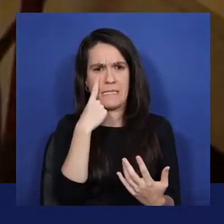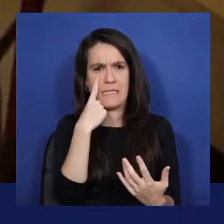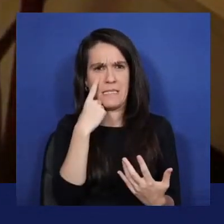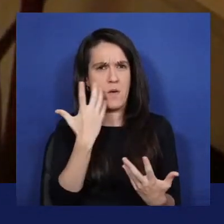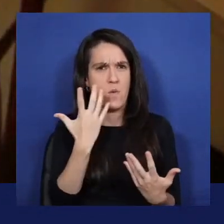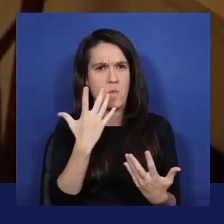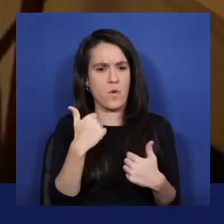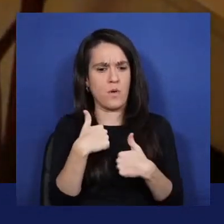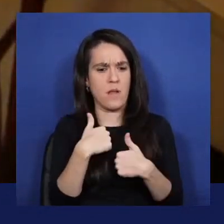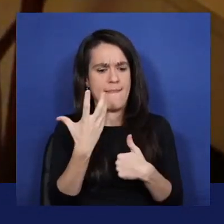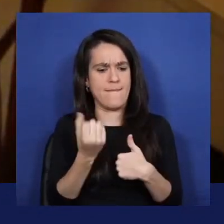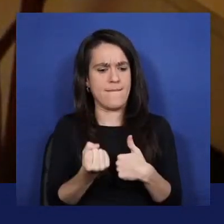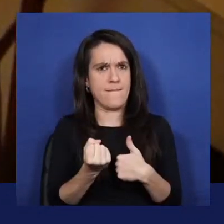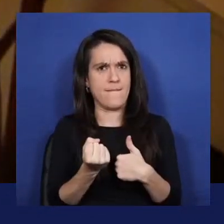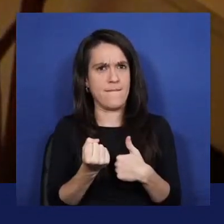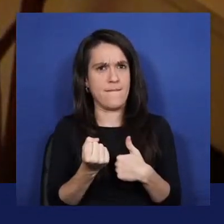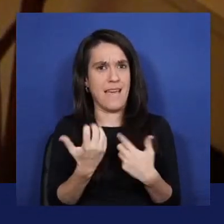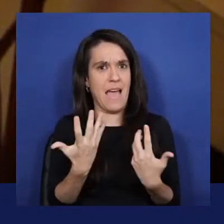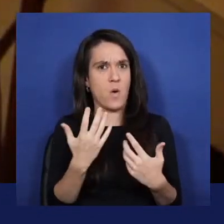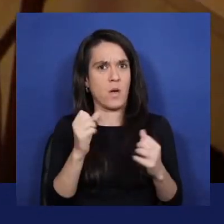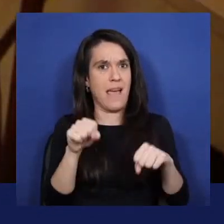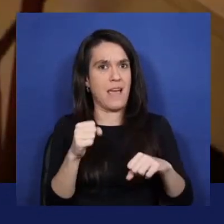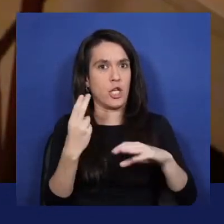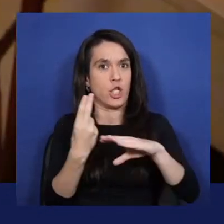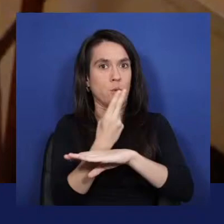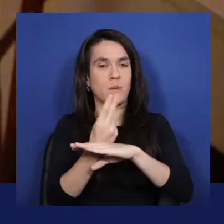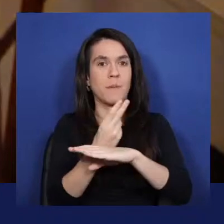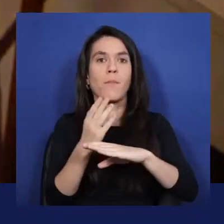then see whether you can use already pre-built